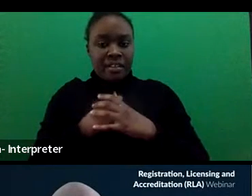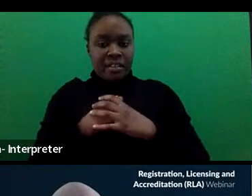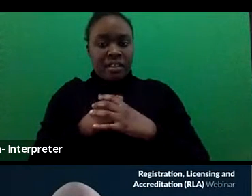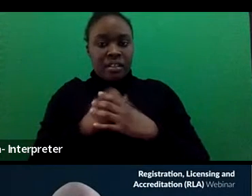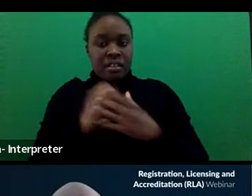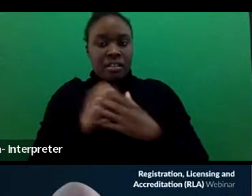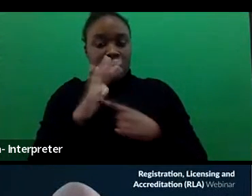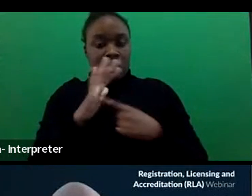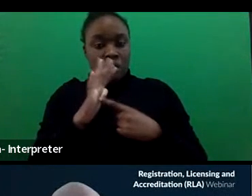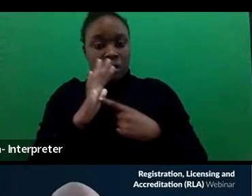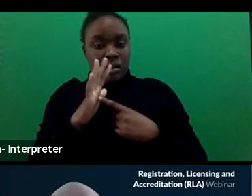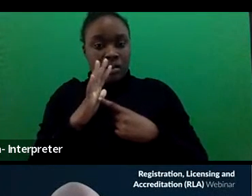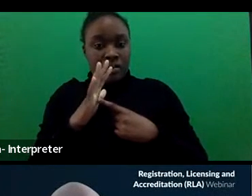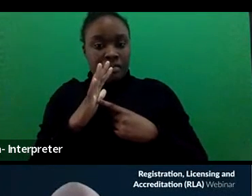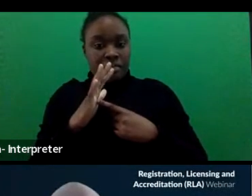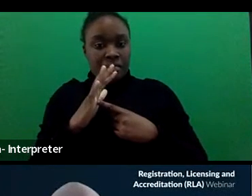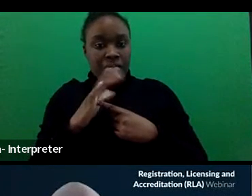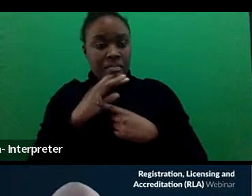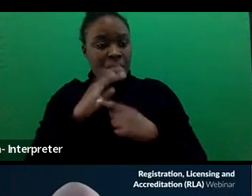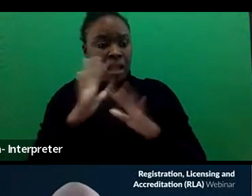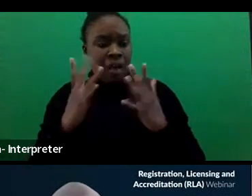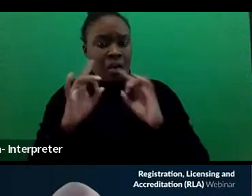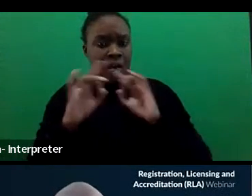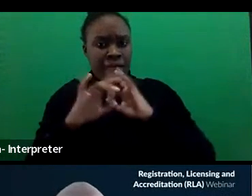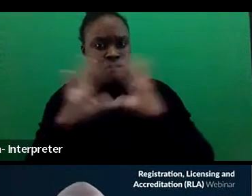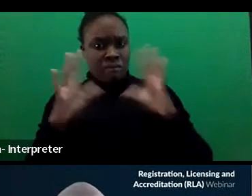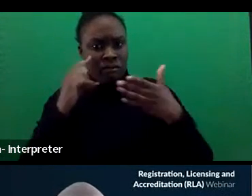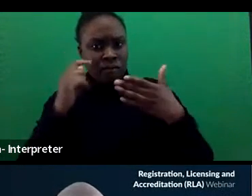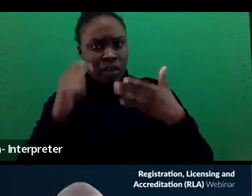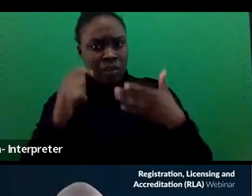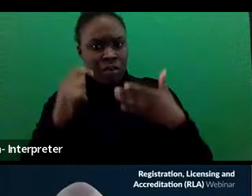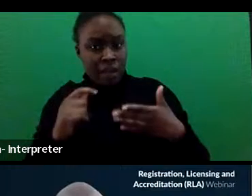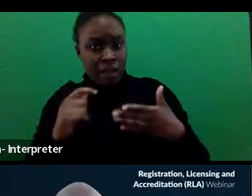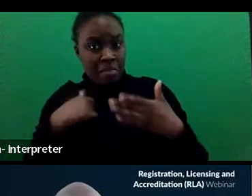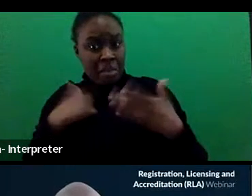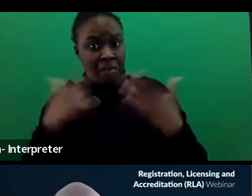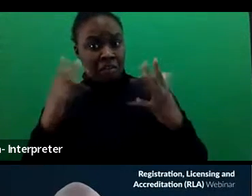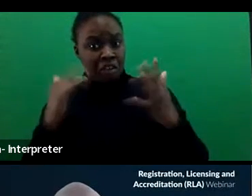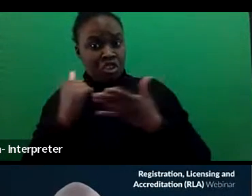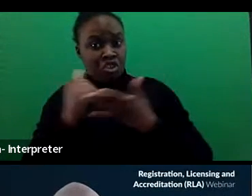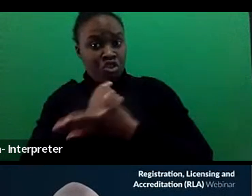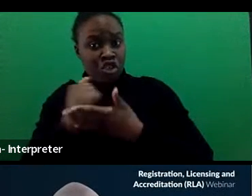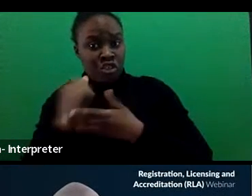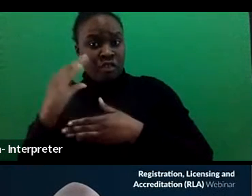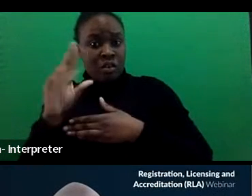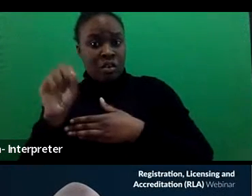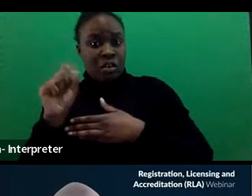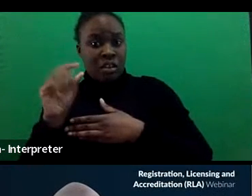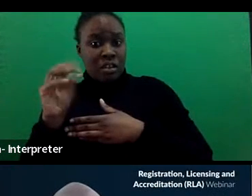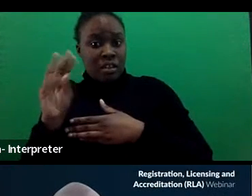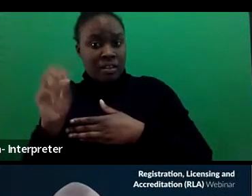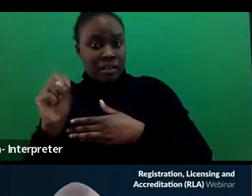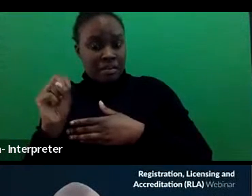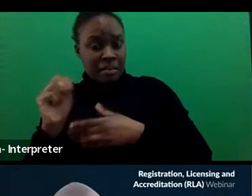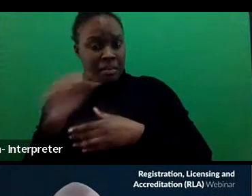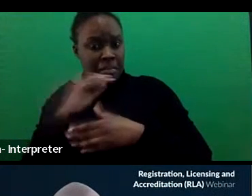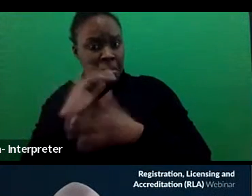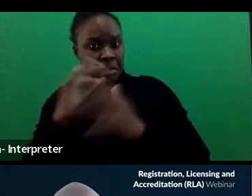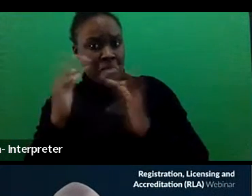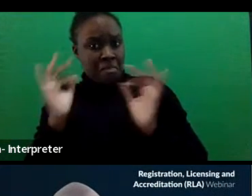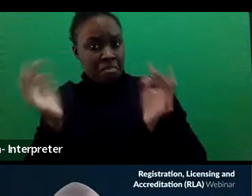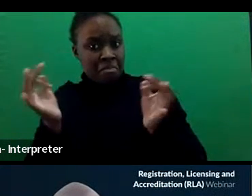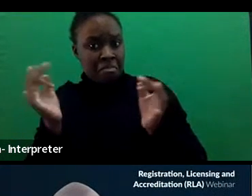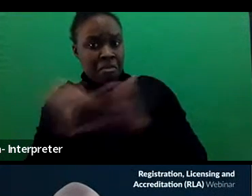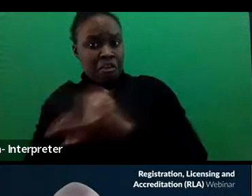reads, how do I verify whether I'm registered for customs? I'll request that we take these two questions that are coming at the